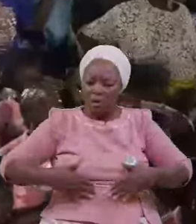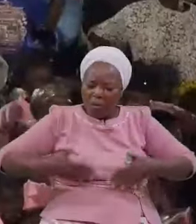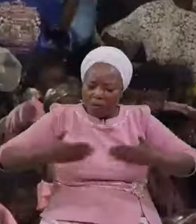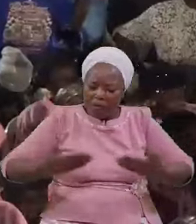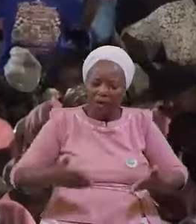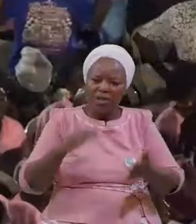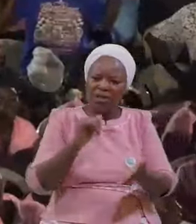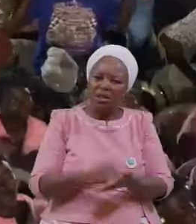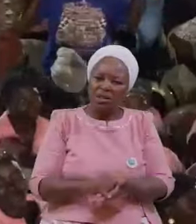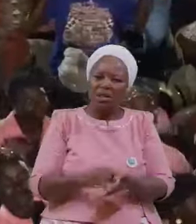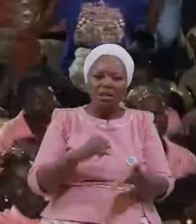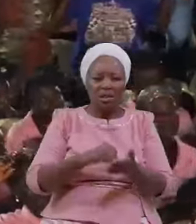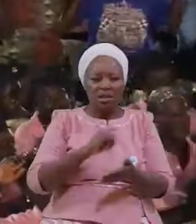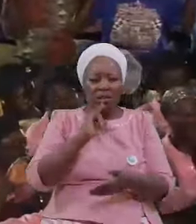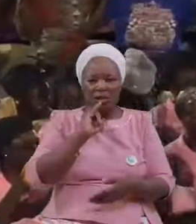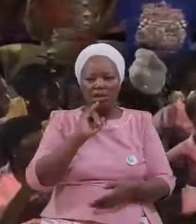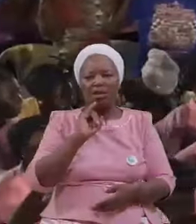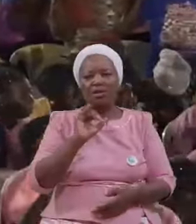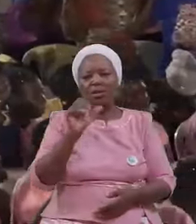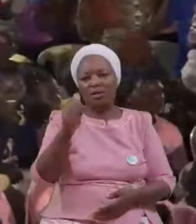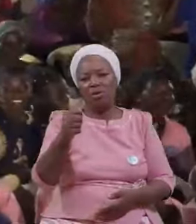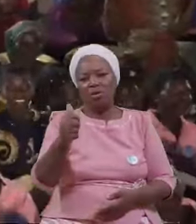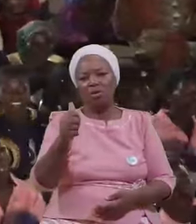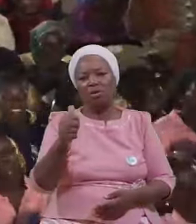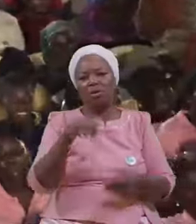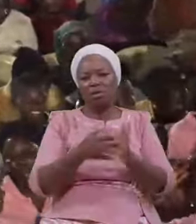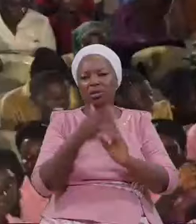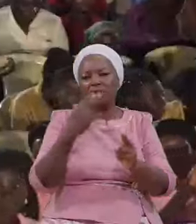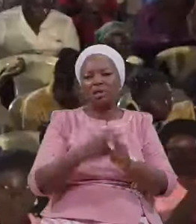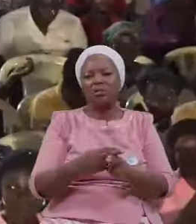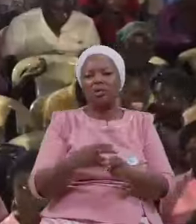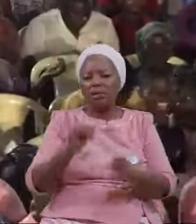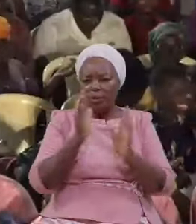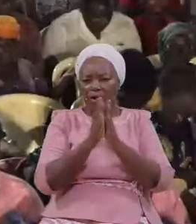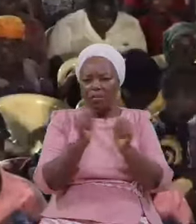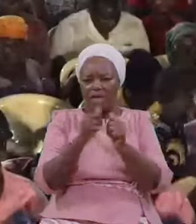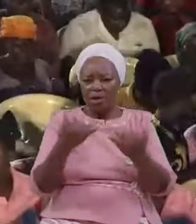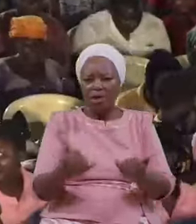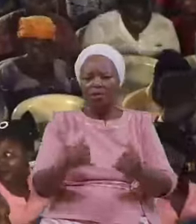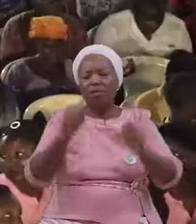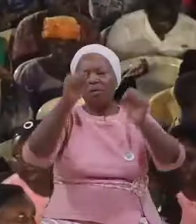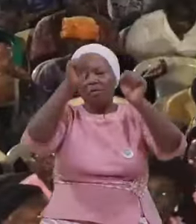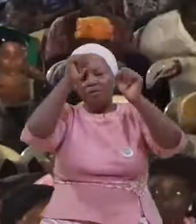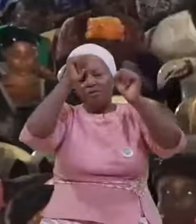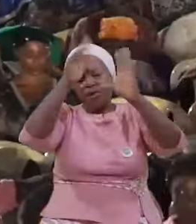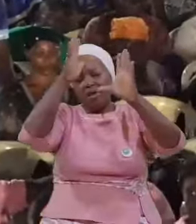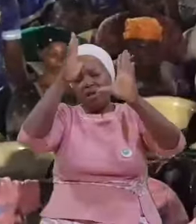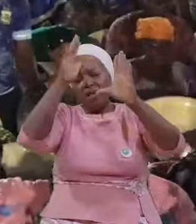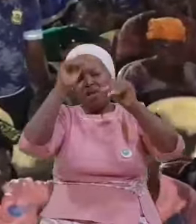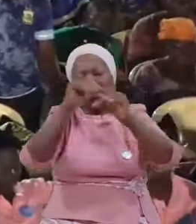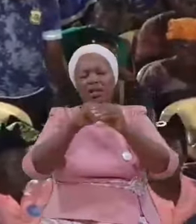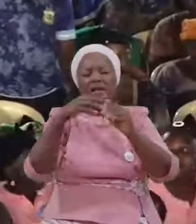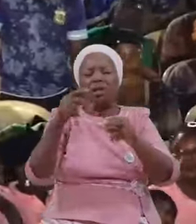It's yours. I'm praying with you now. Father, in the name of Jesus, Your